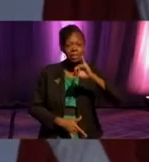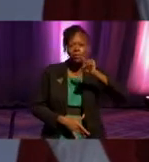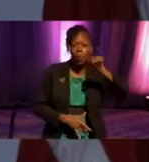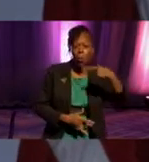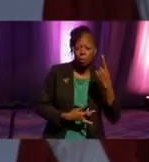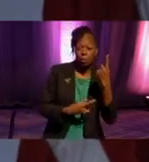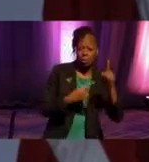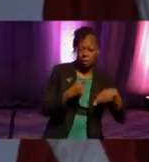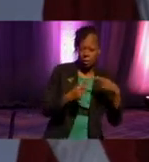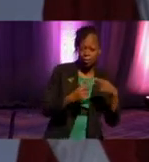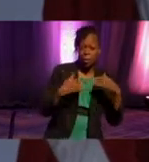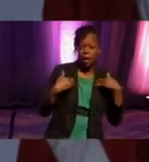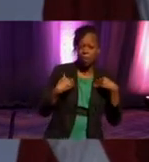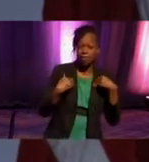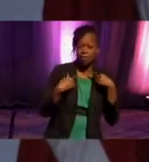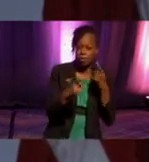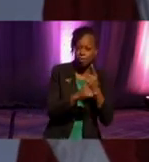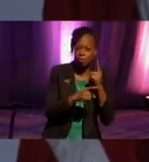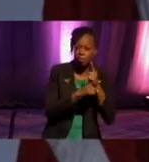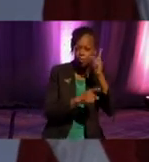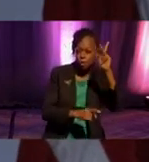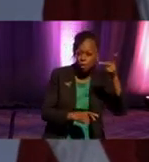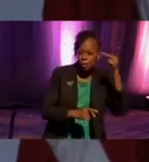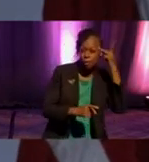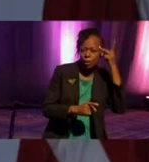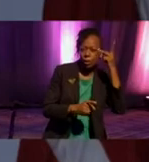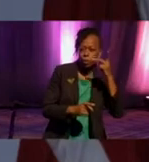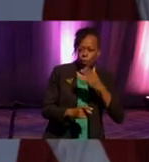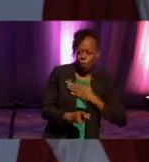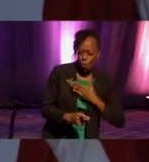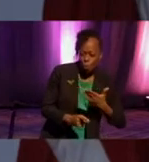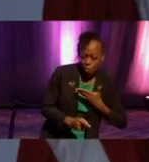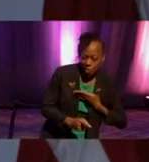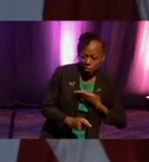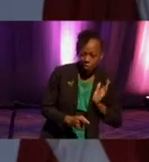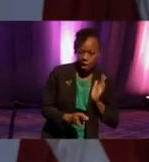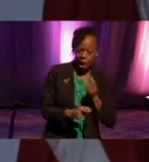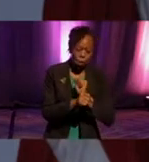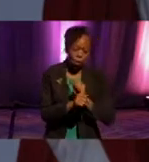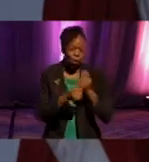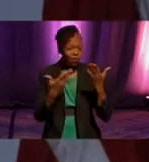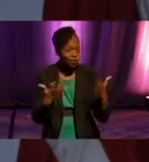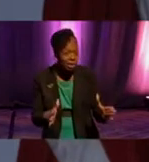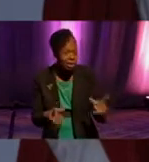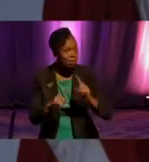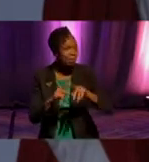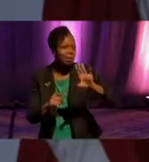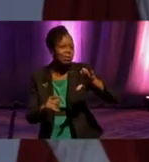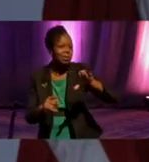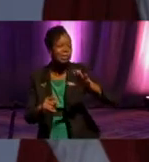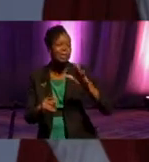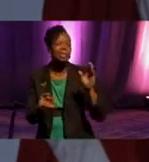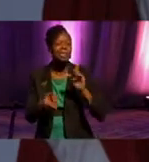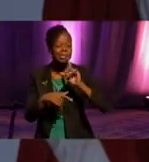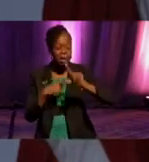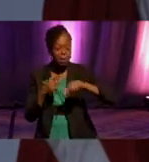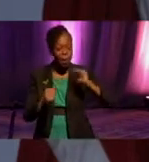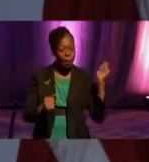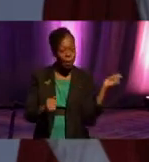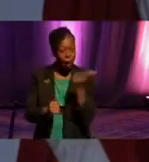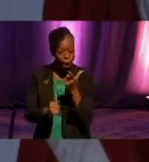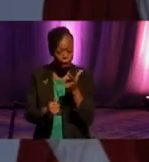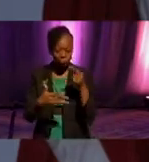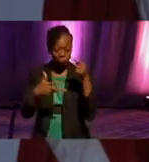about having the political will, our work would be done there too. But it's about all of those things and